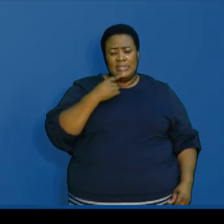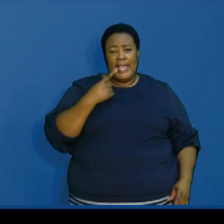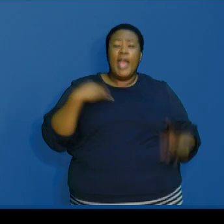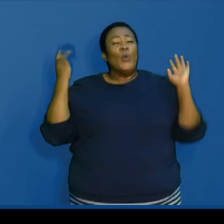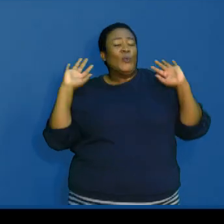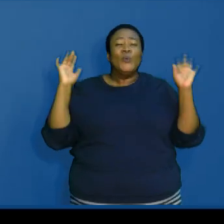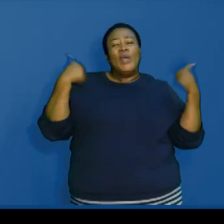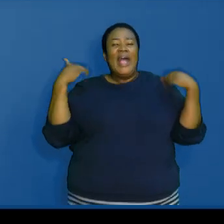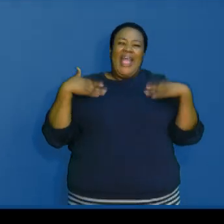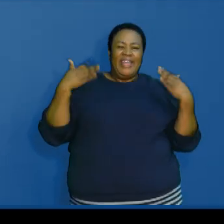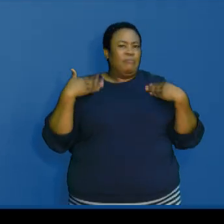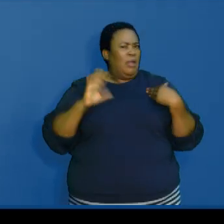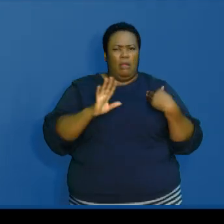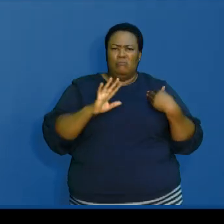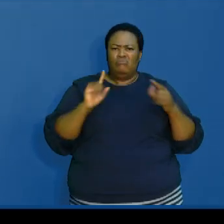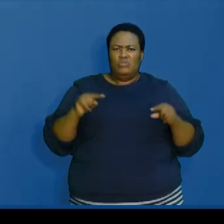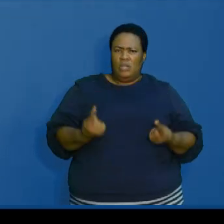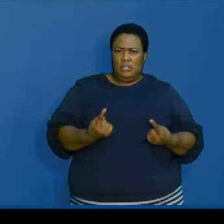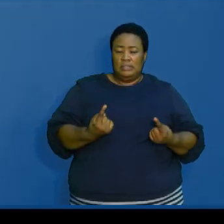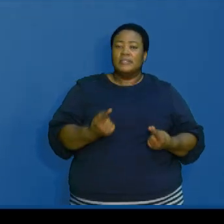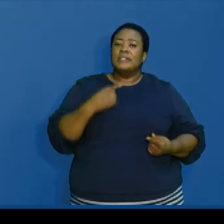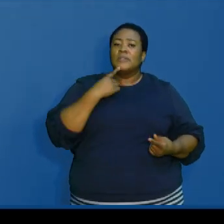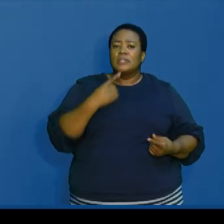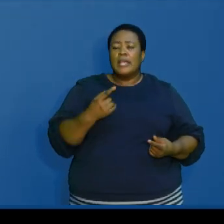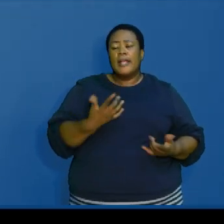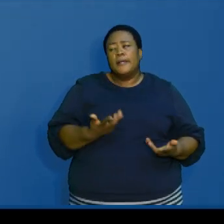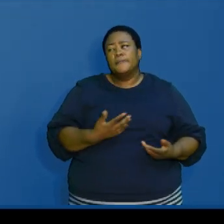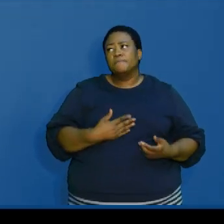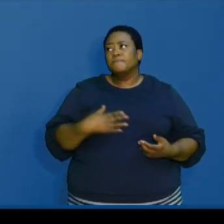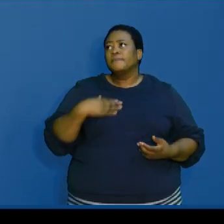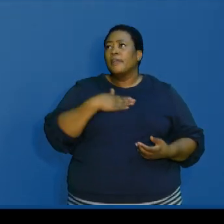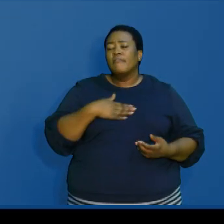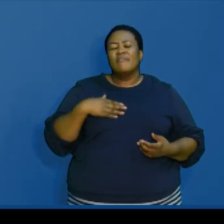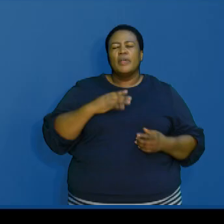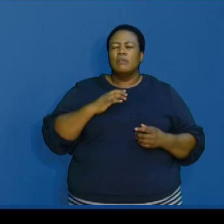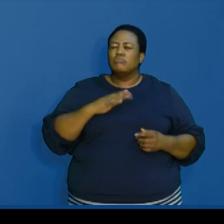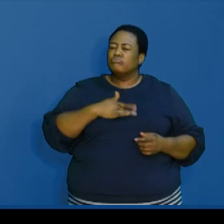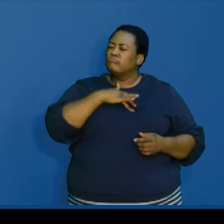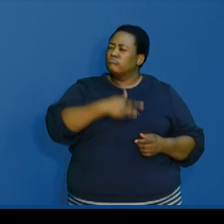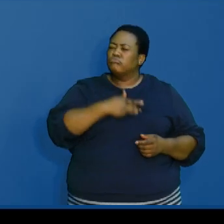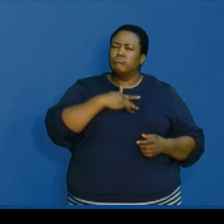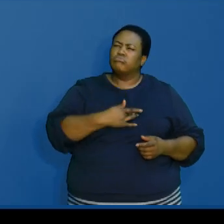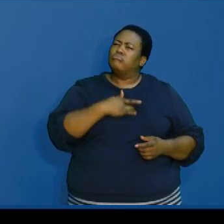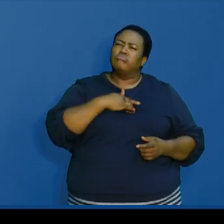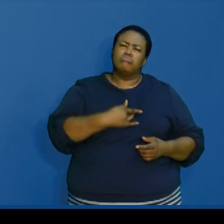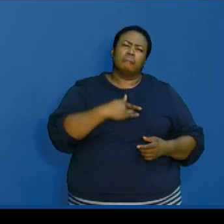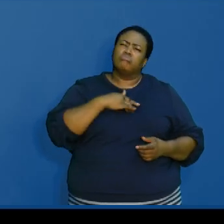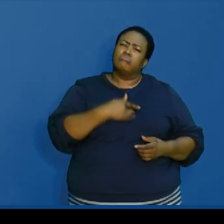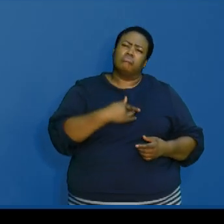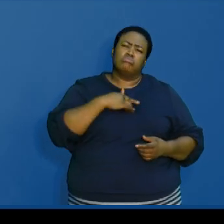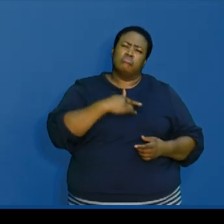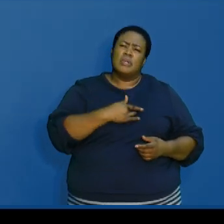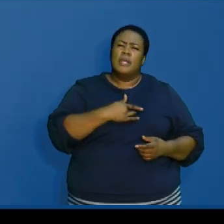I'm happy." No, they will say, "I feel terrible inside. I feel so